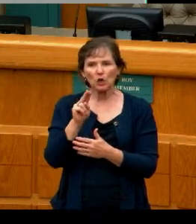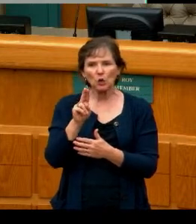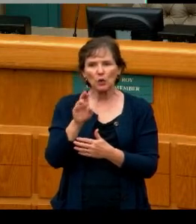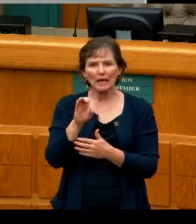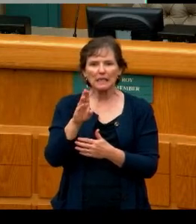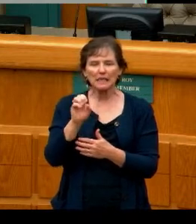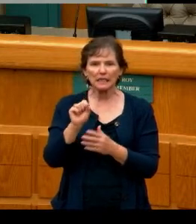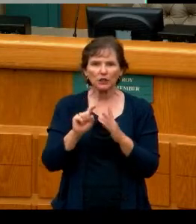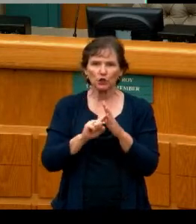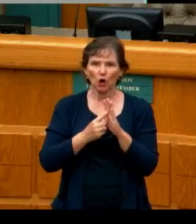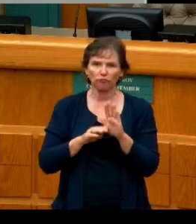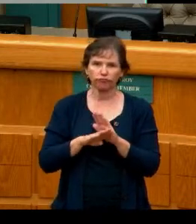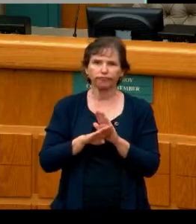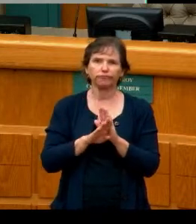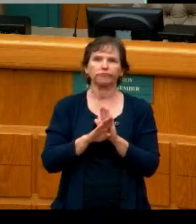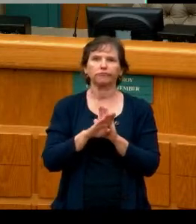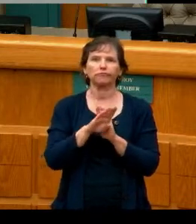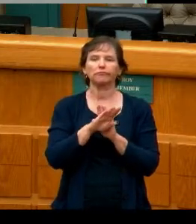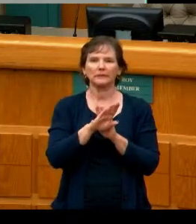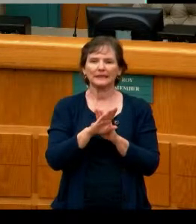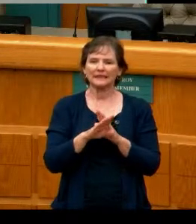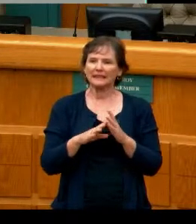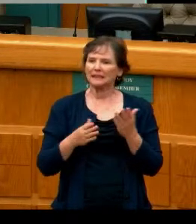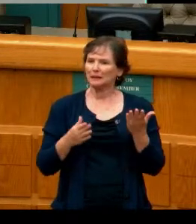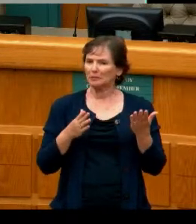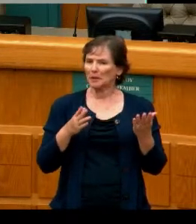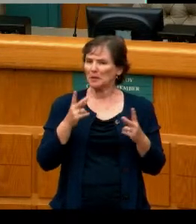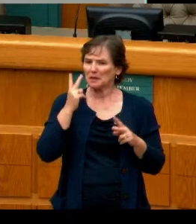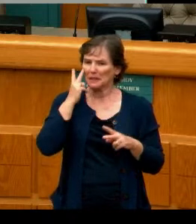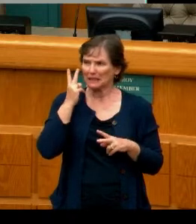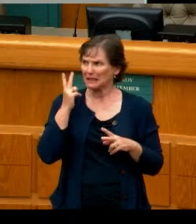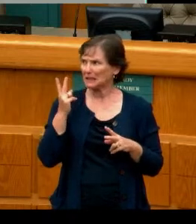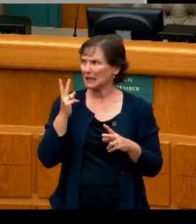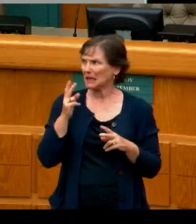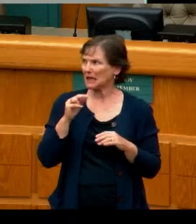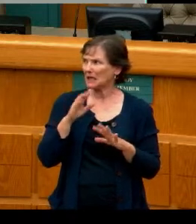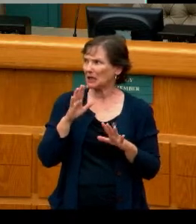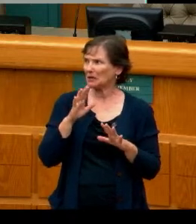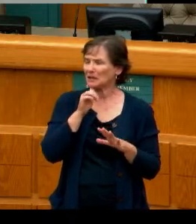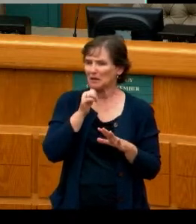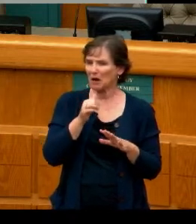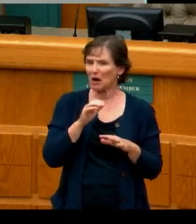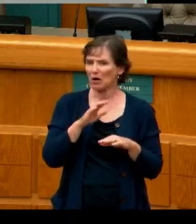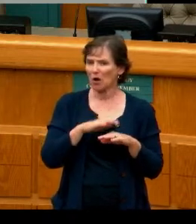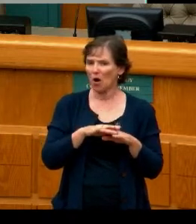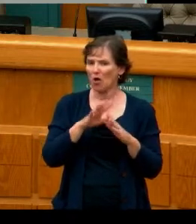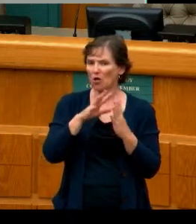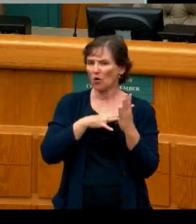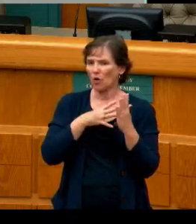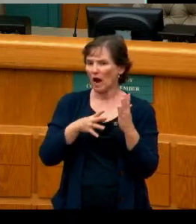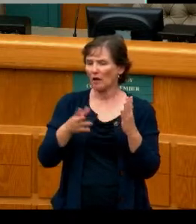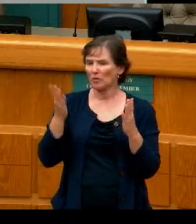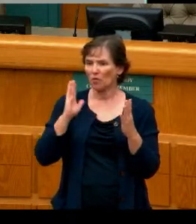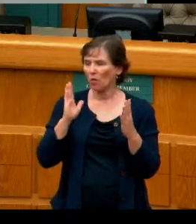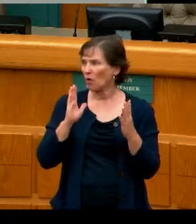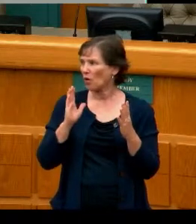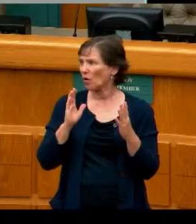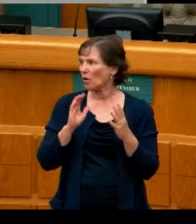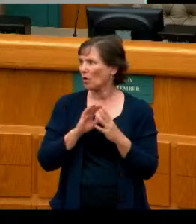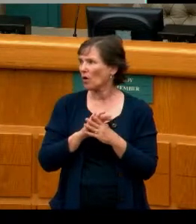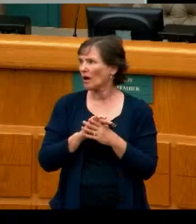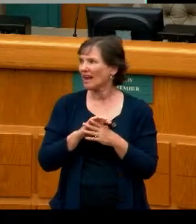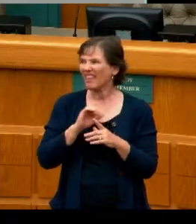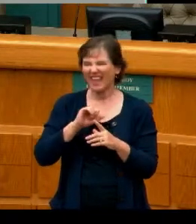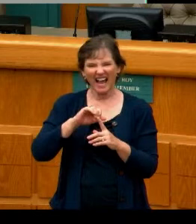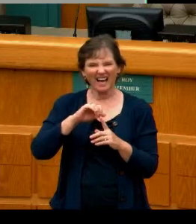In terms of new cases per day at the 12 counties in the Coastal Bend, you can see Nueces is launching. And it may not